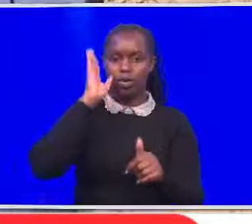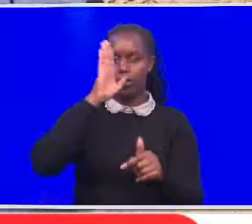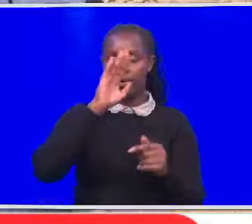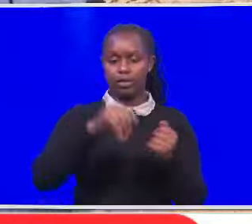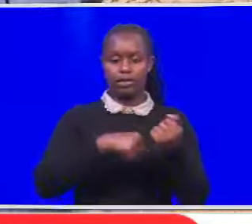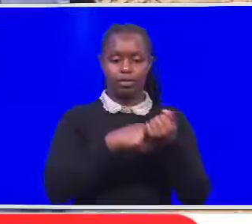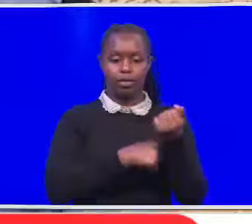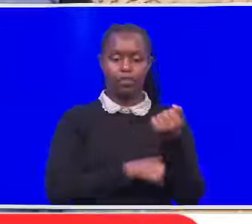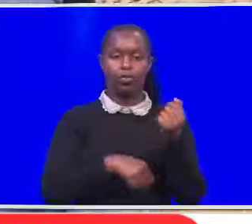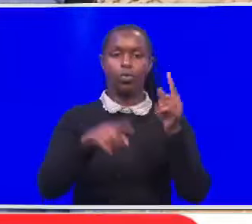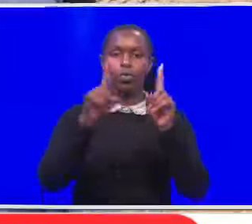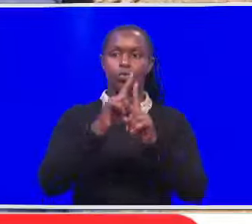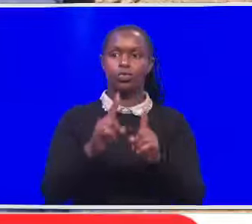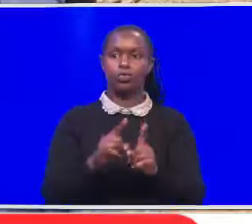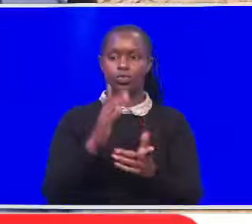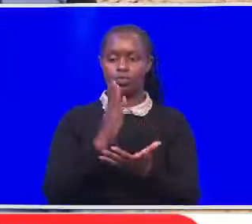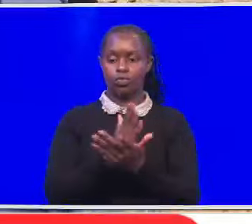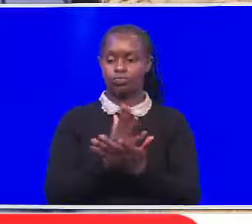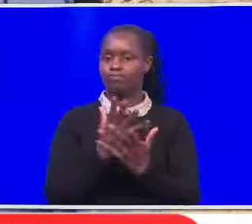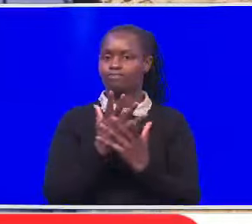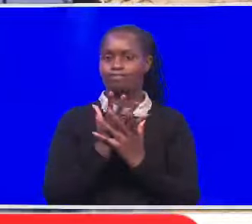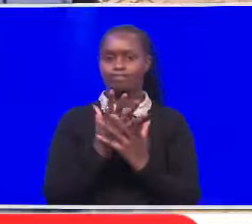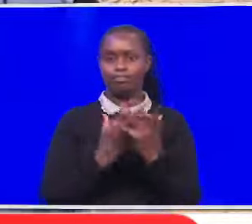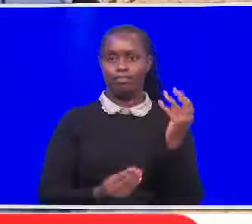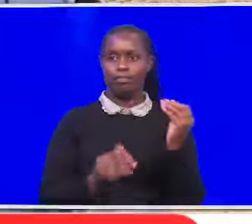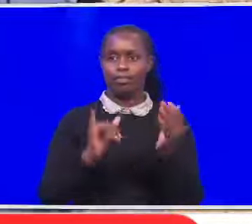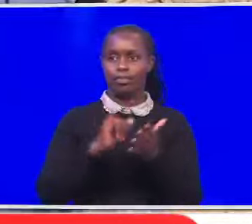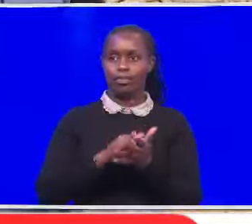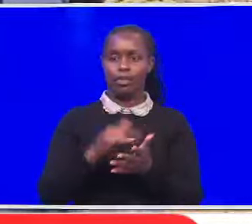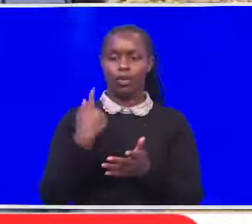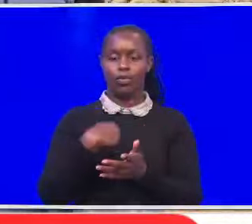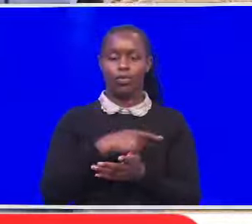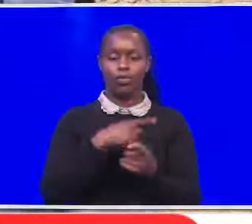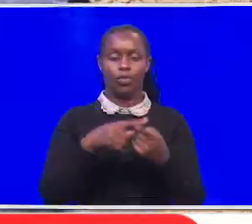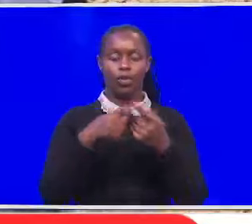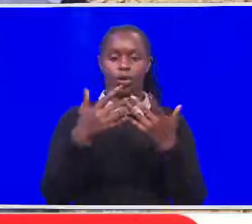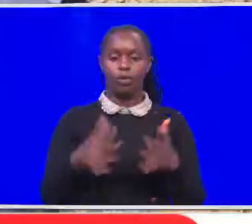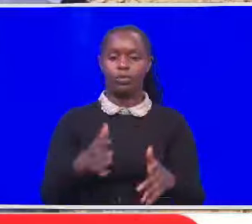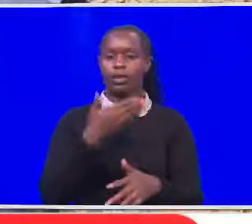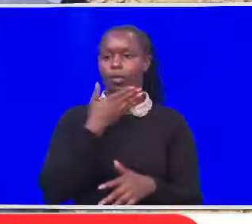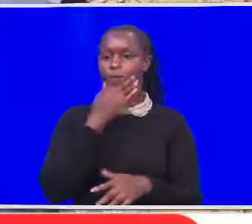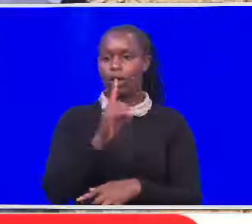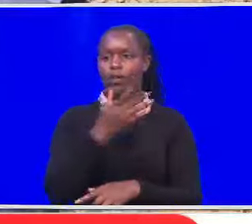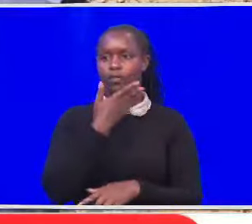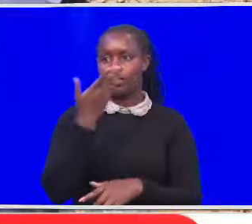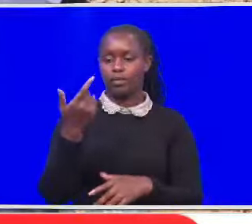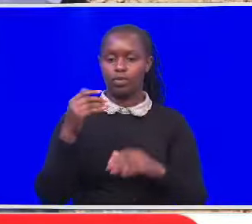it is really unfortunate that we lost one of the best coaches.